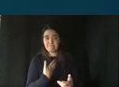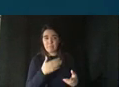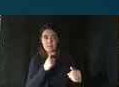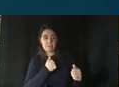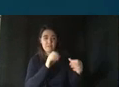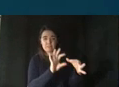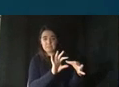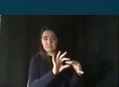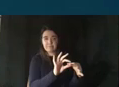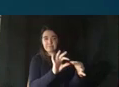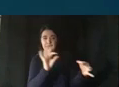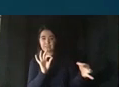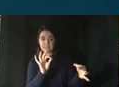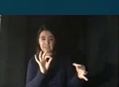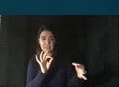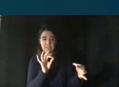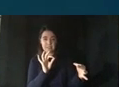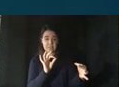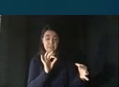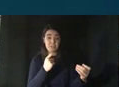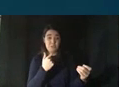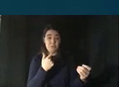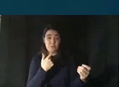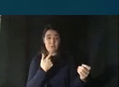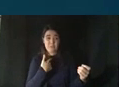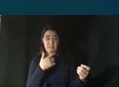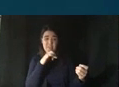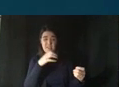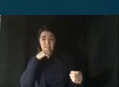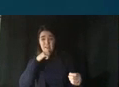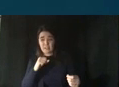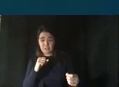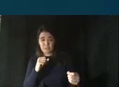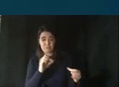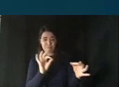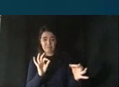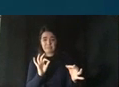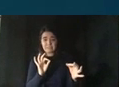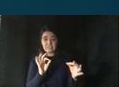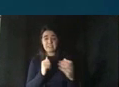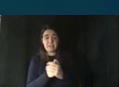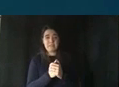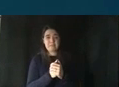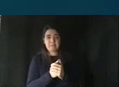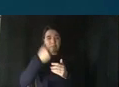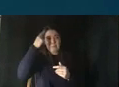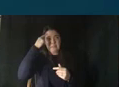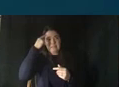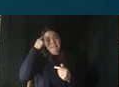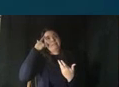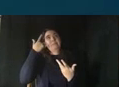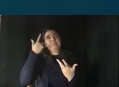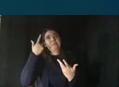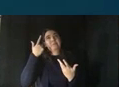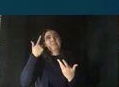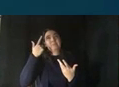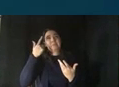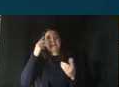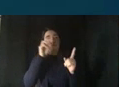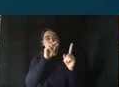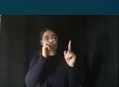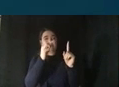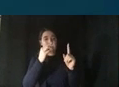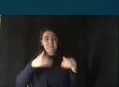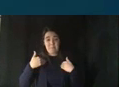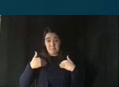that age by many years. I'd like to think that I still have the mindset of my youth. But there are things